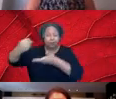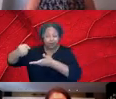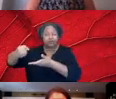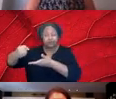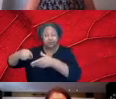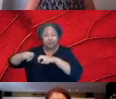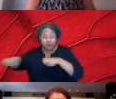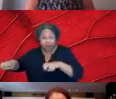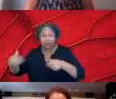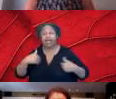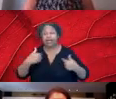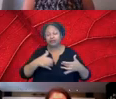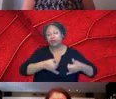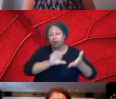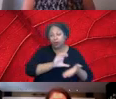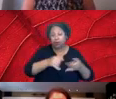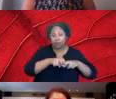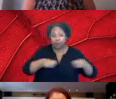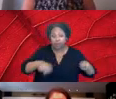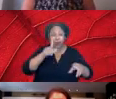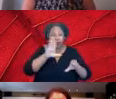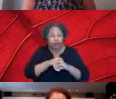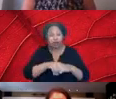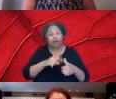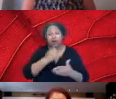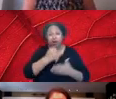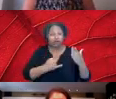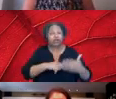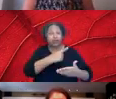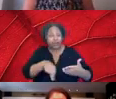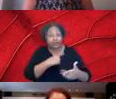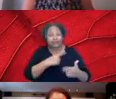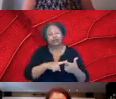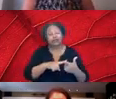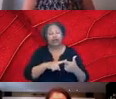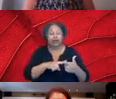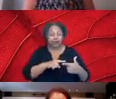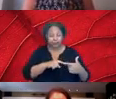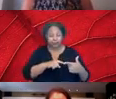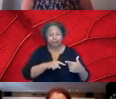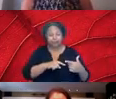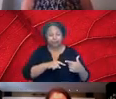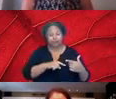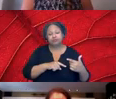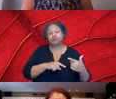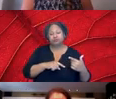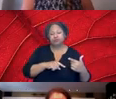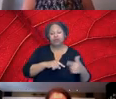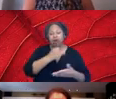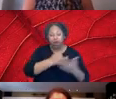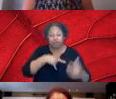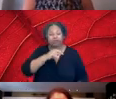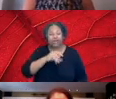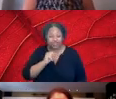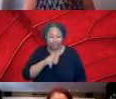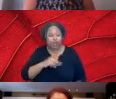practitioners, arts workers, critics, curators, volunteers, and more. In the case of the Indigenous Artist Award, the panel